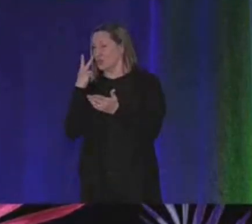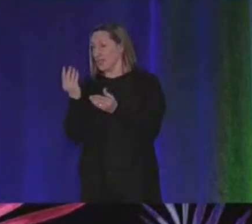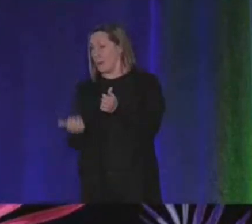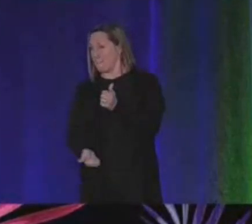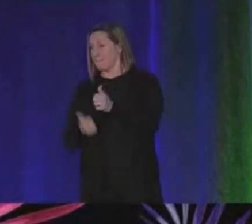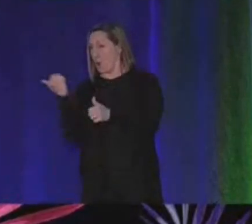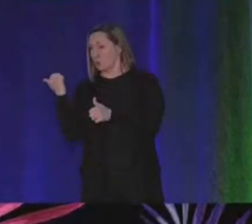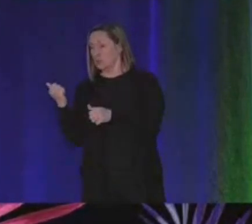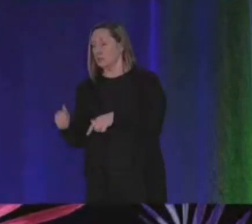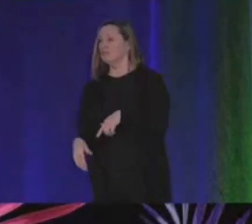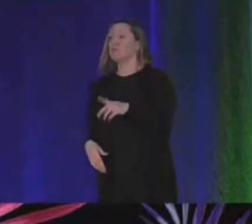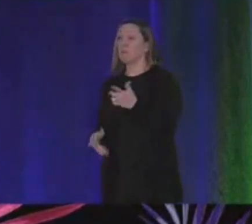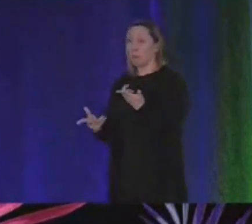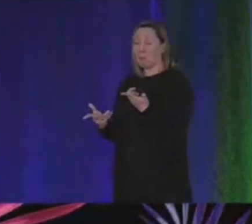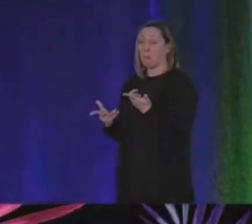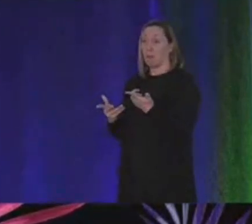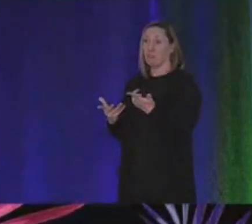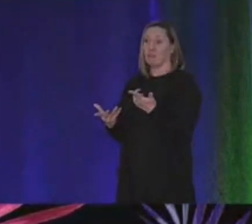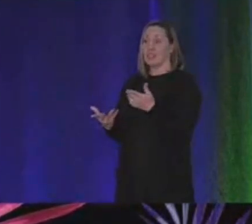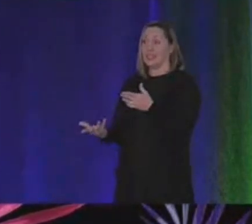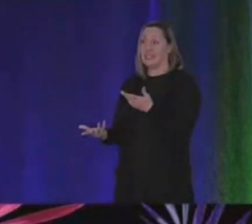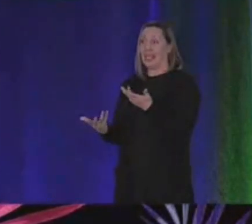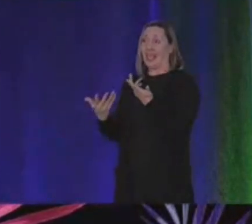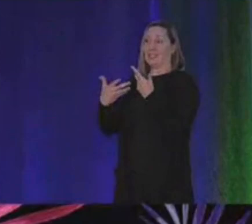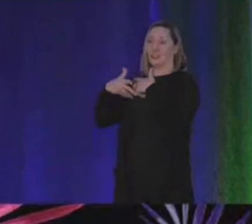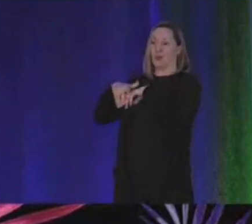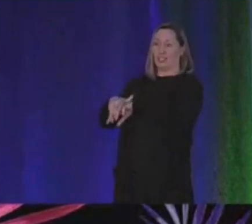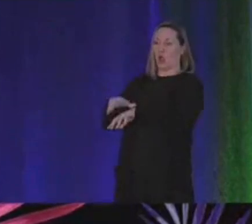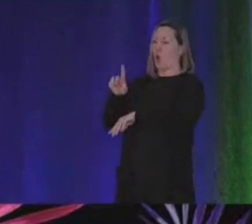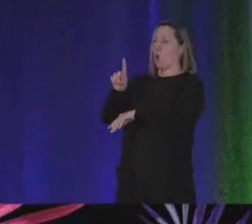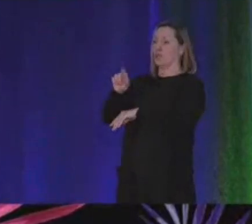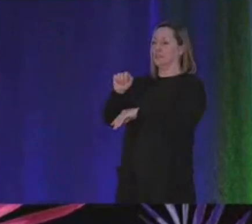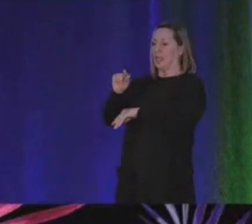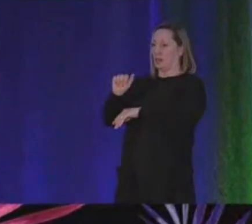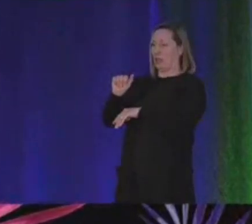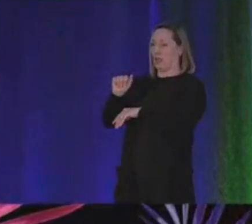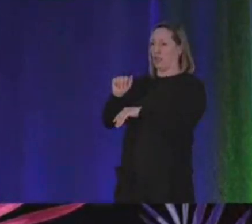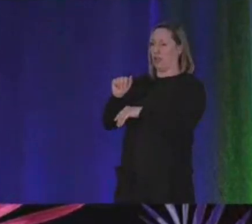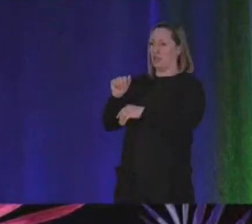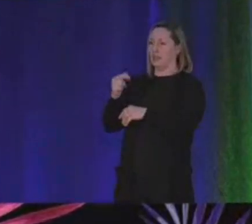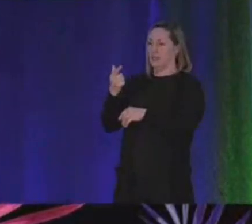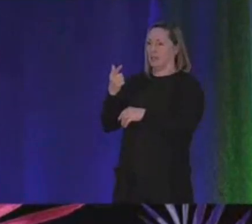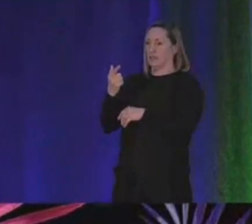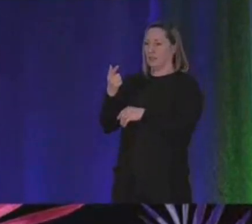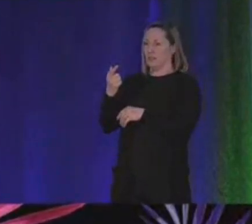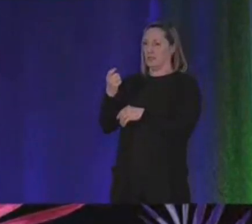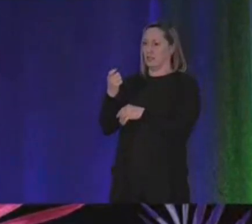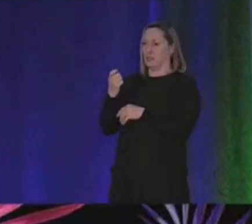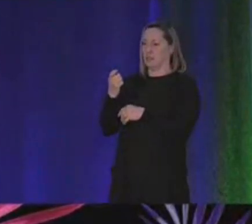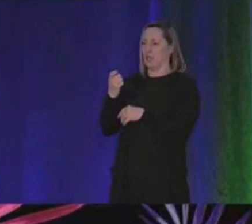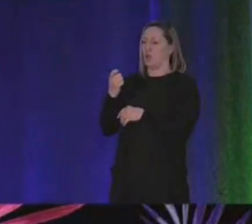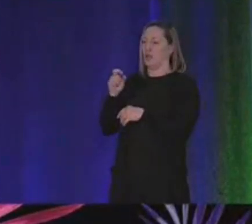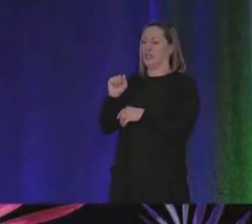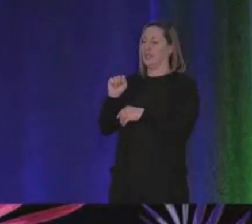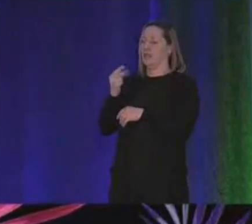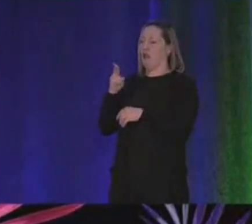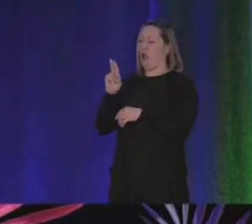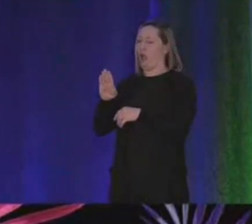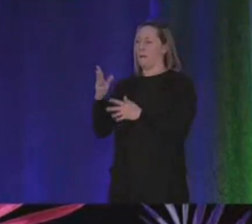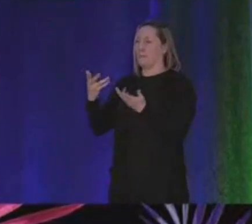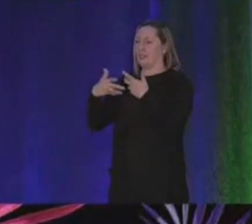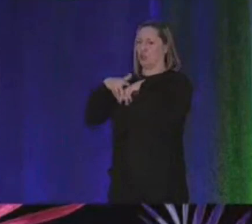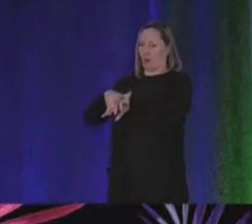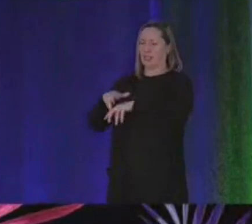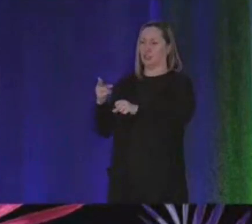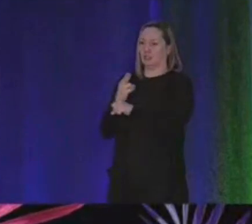is definitely GitHub integration. We have so many repositories across the organization, and it just takes so much time to just manually run